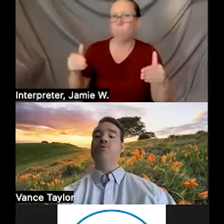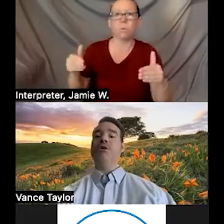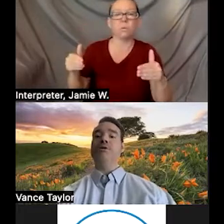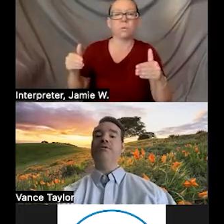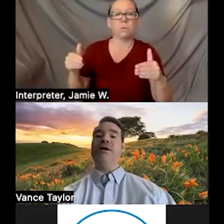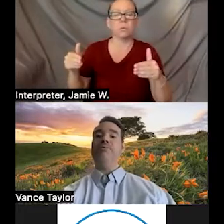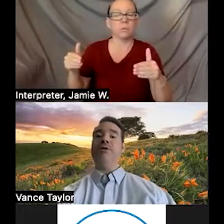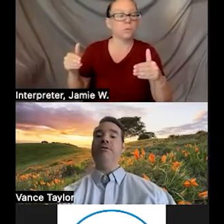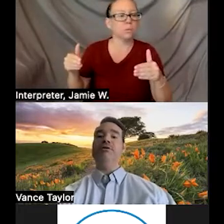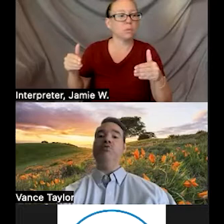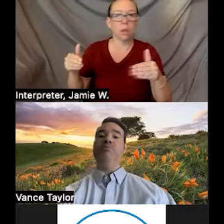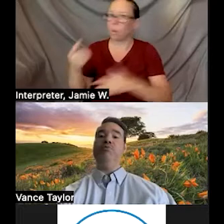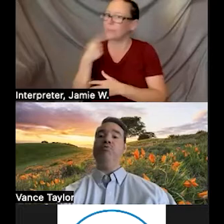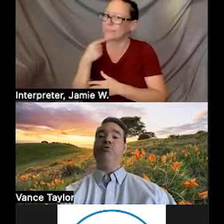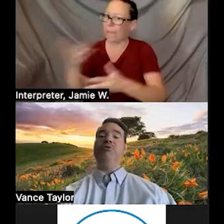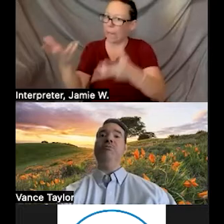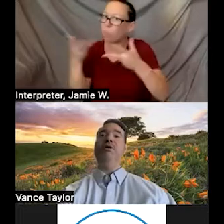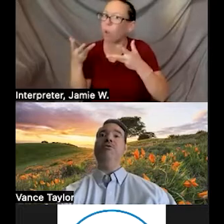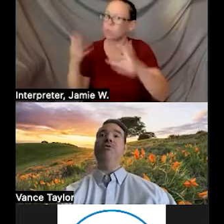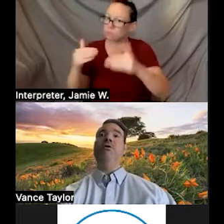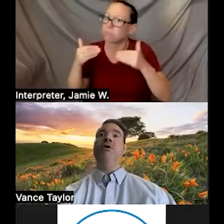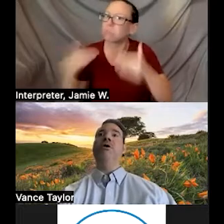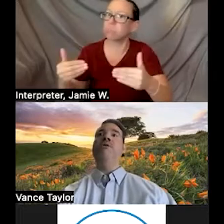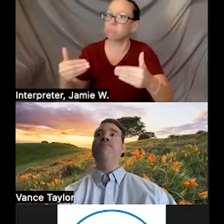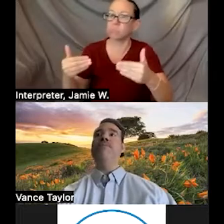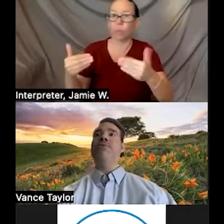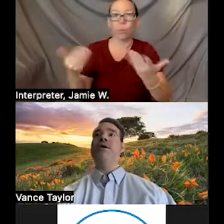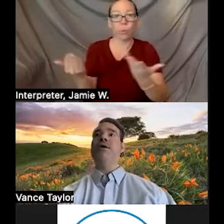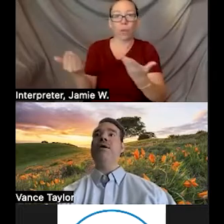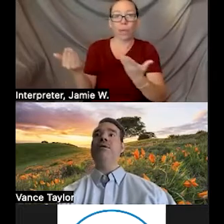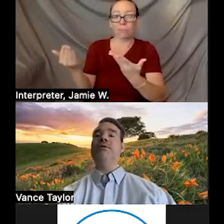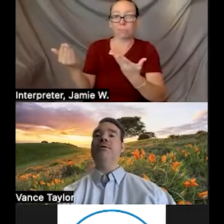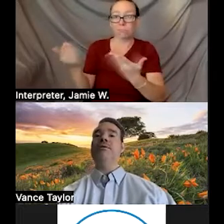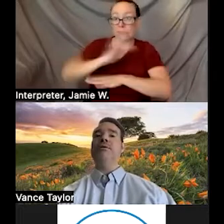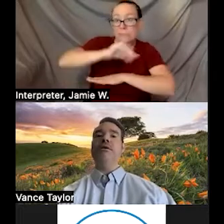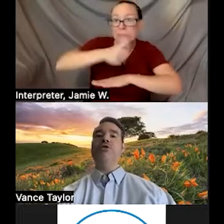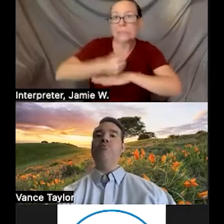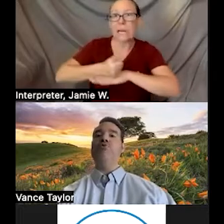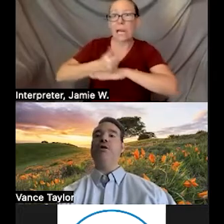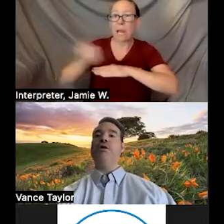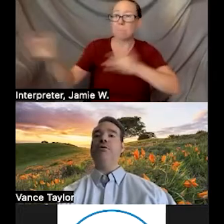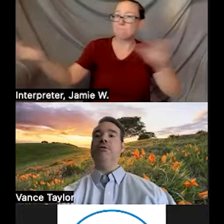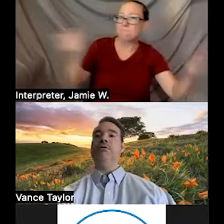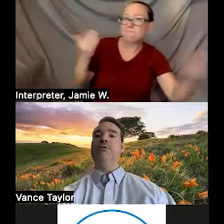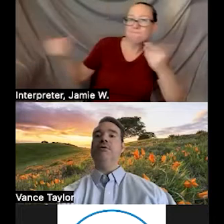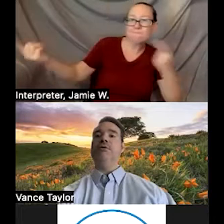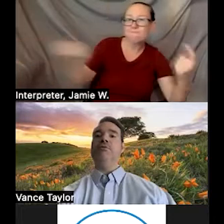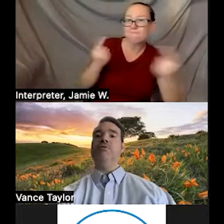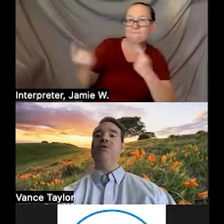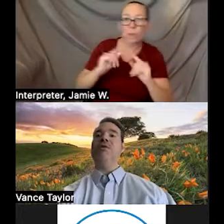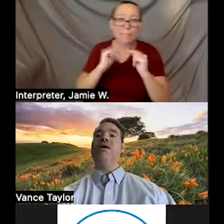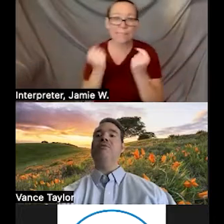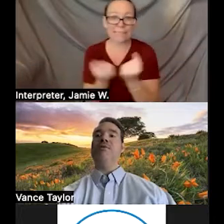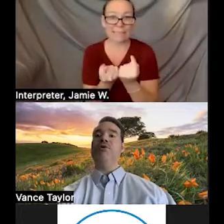Said, you know, we're going to make this happen, and so we pulled the team together, and the product,